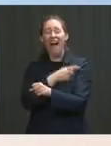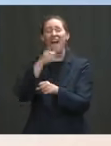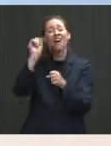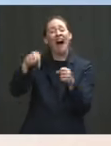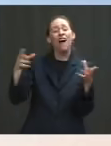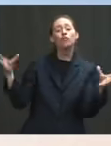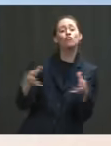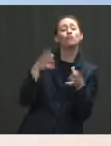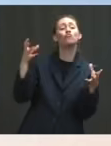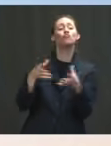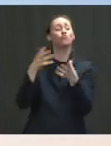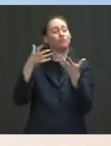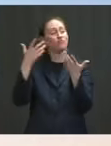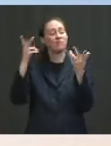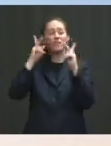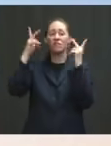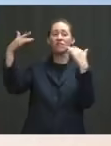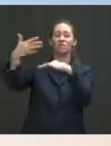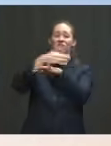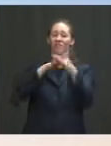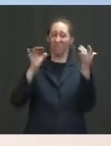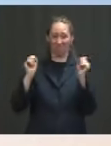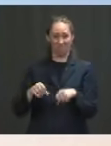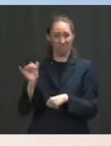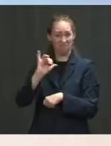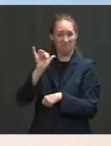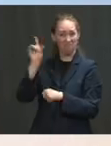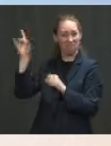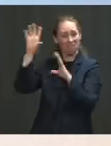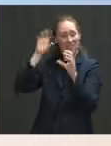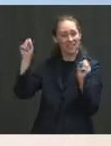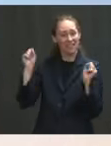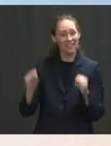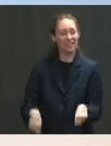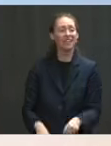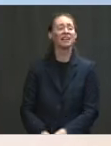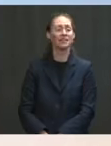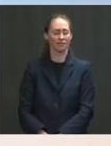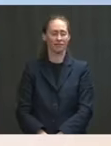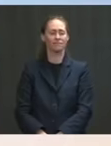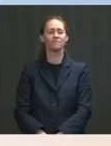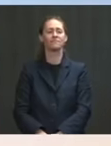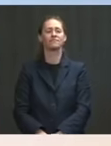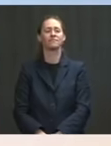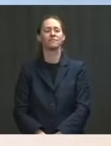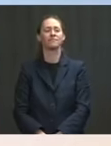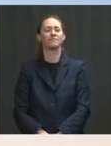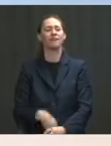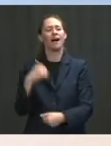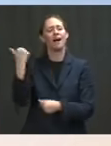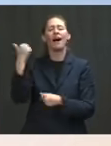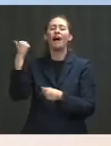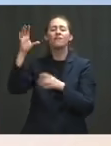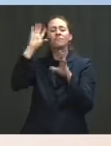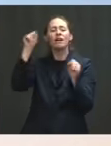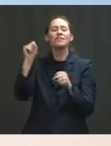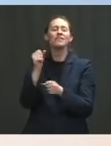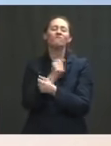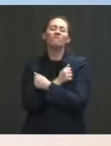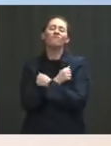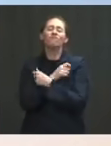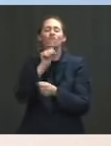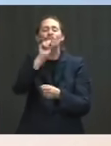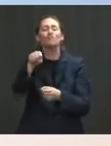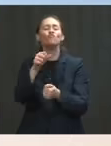with society as the president has. And no one loves a good rope line like President Biden. So certainly he welcomes the opportunity to